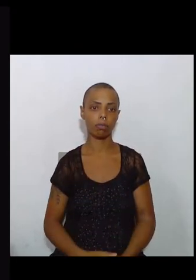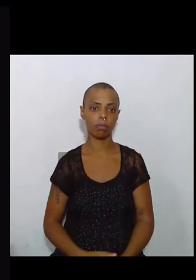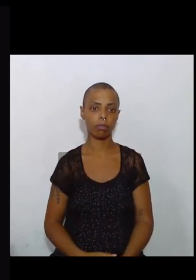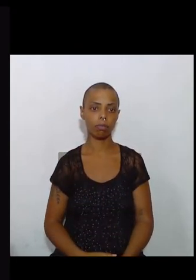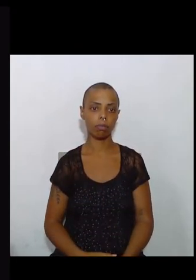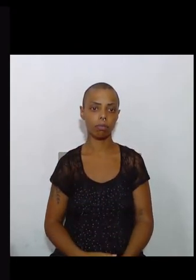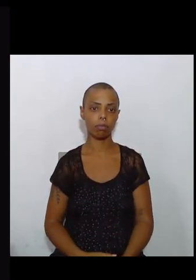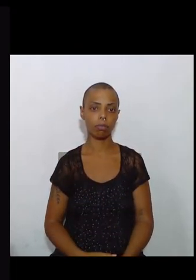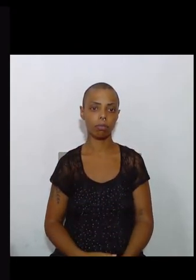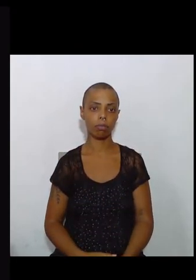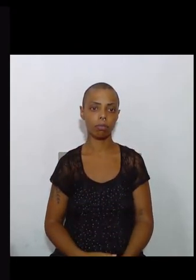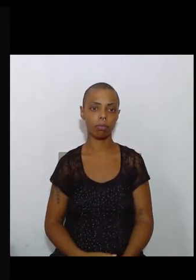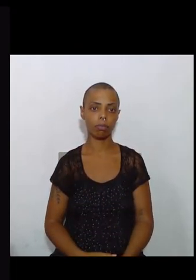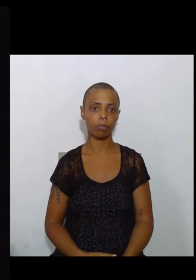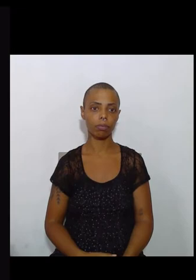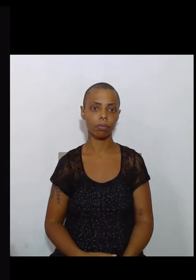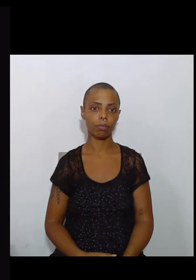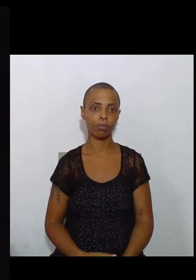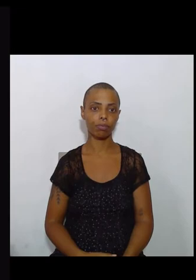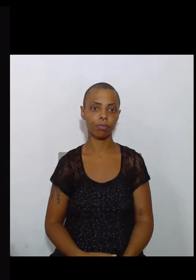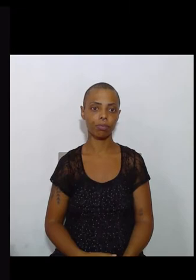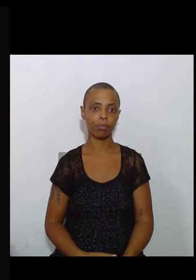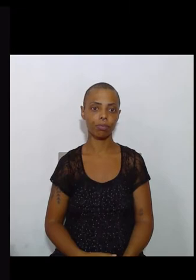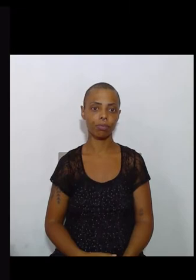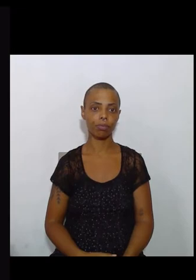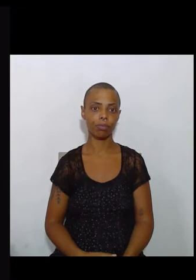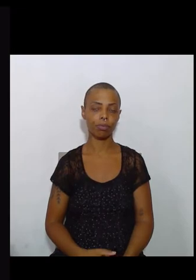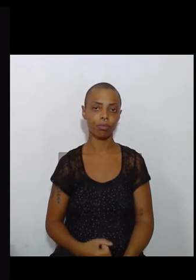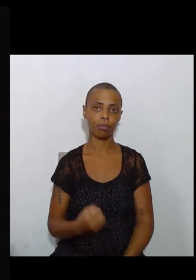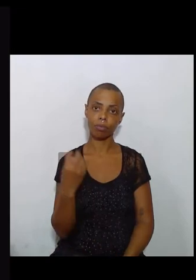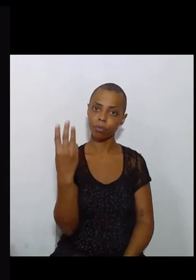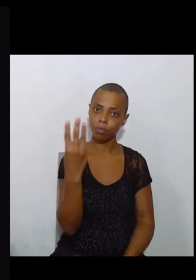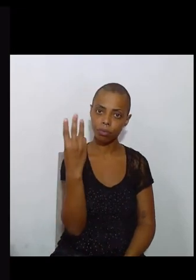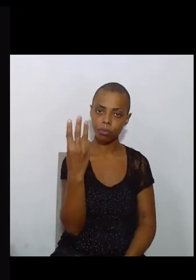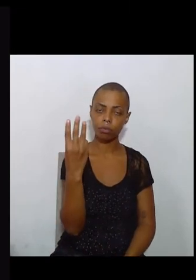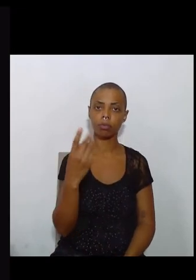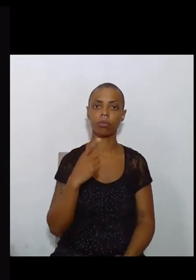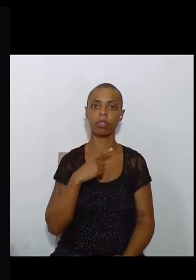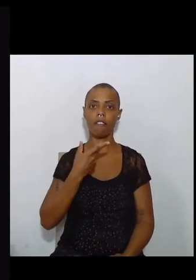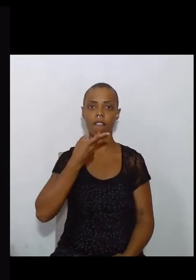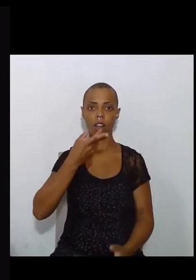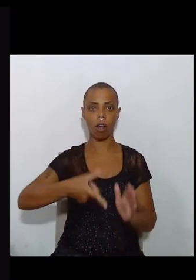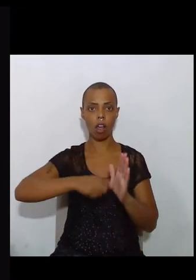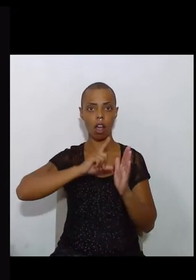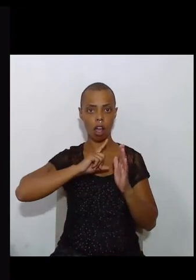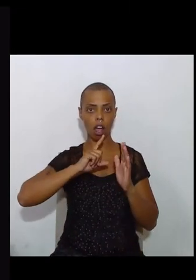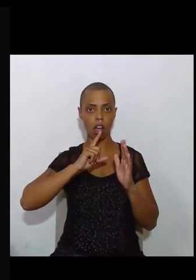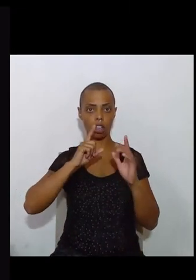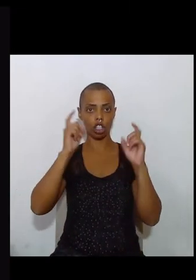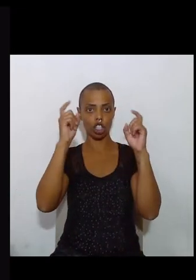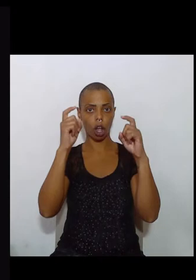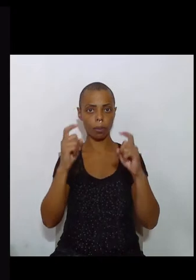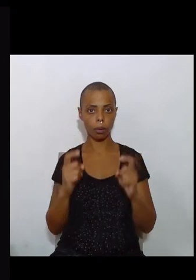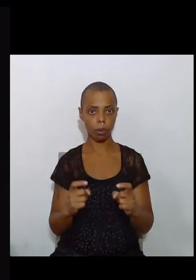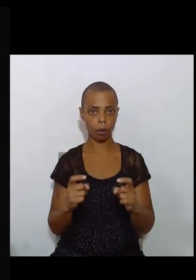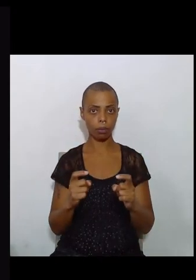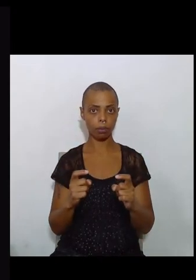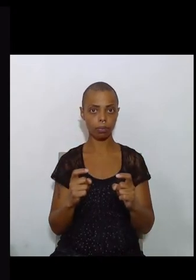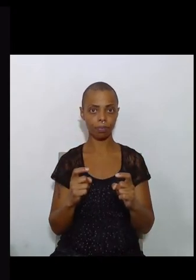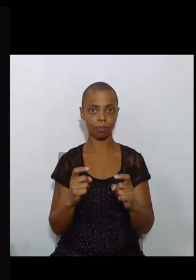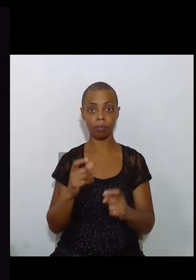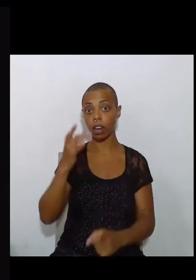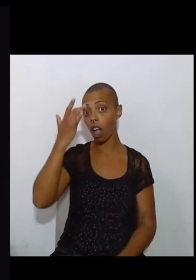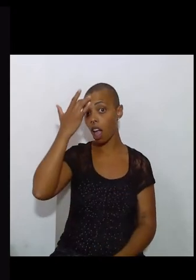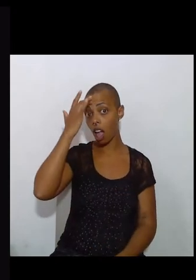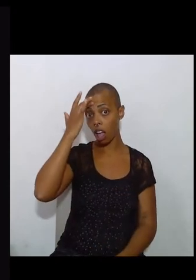and um in India it's it's extremely diverse and when I I don't know